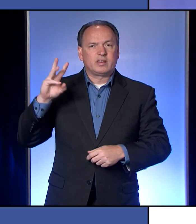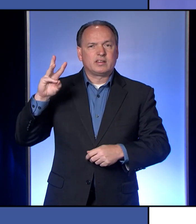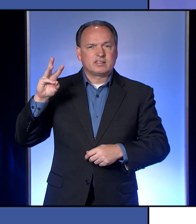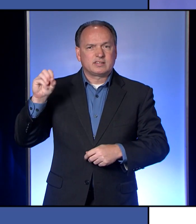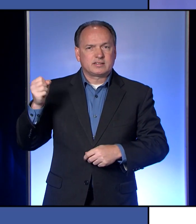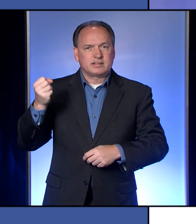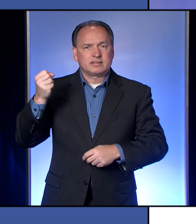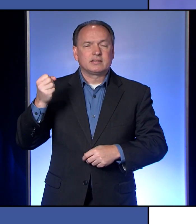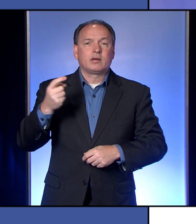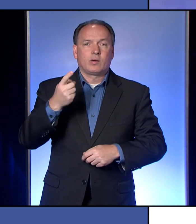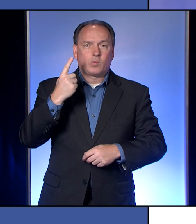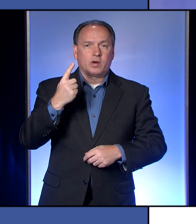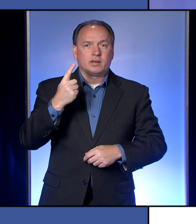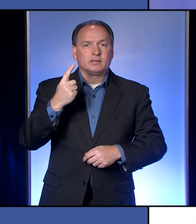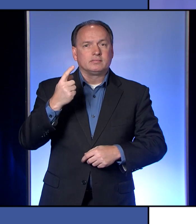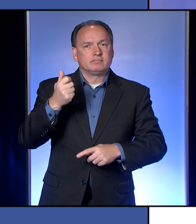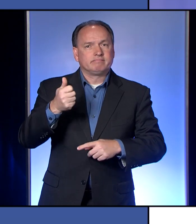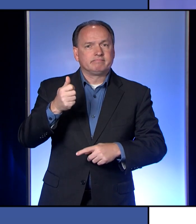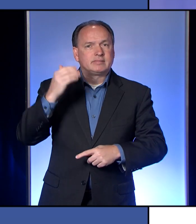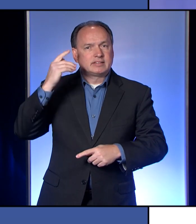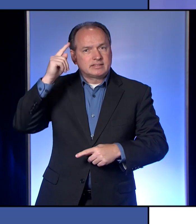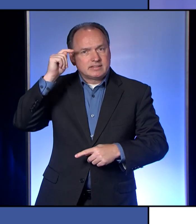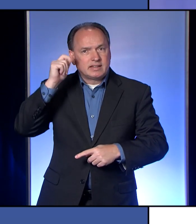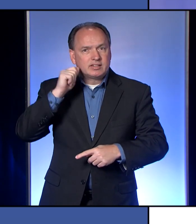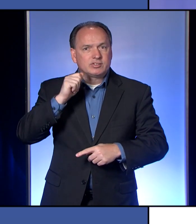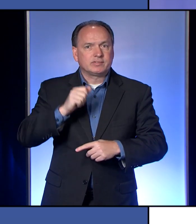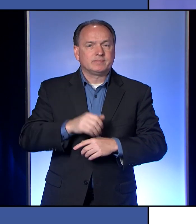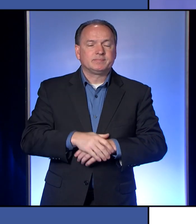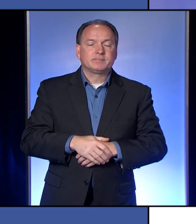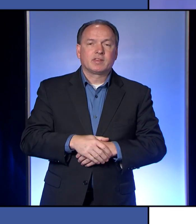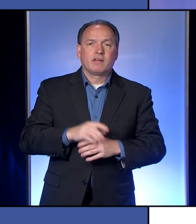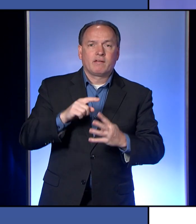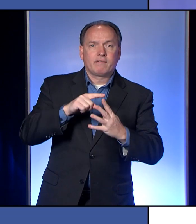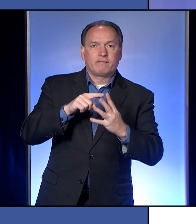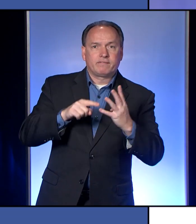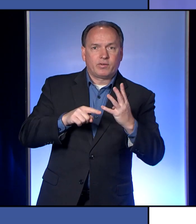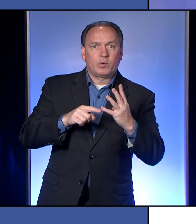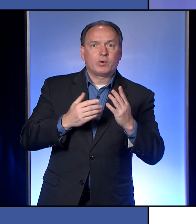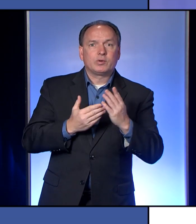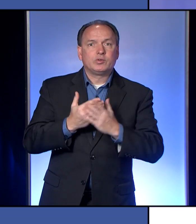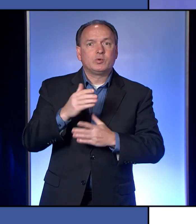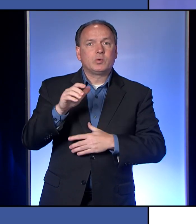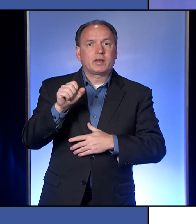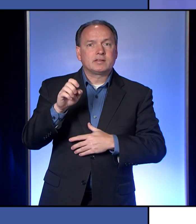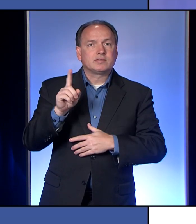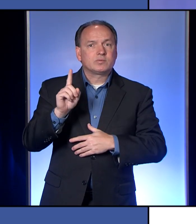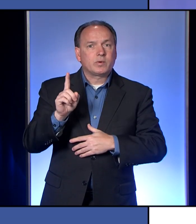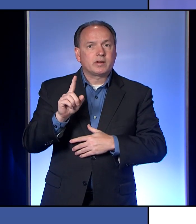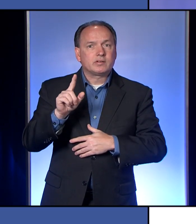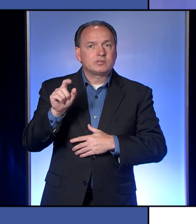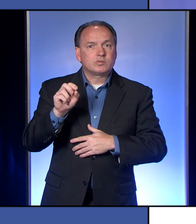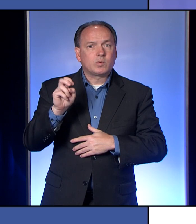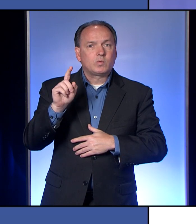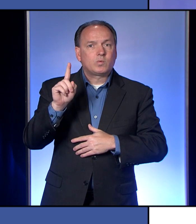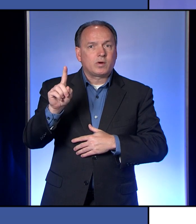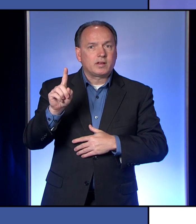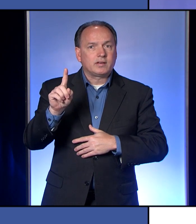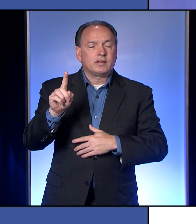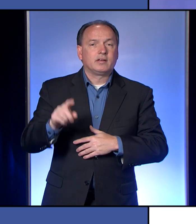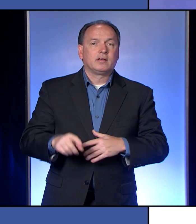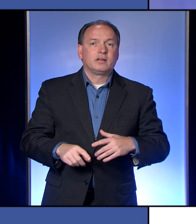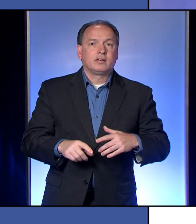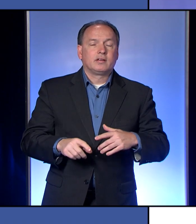60s, and 1 is in their teens. 4 of the new cases are located in Zone 1 and 1 in Zone